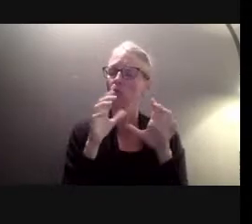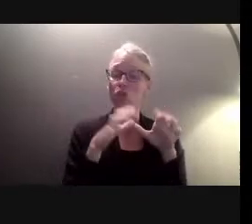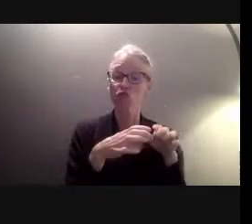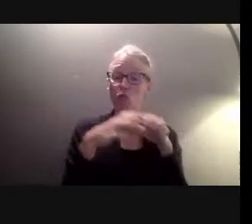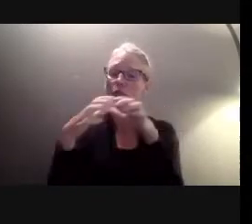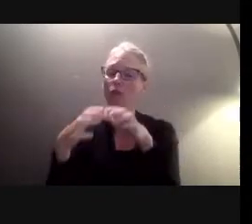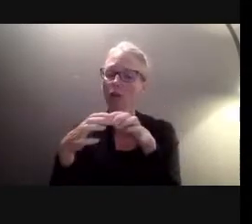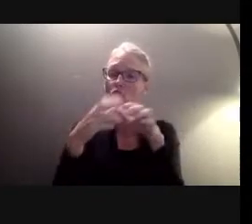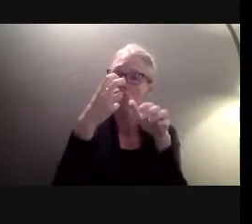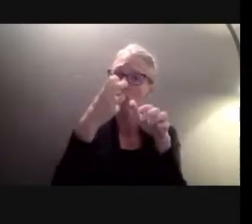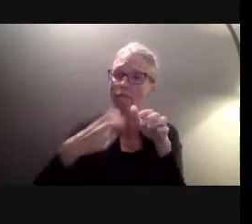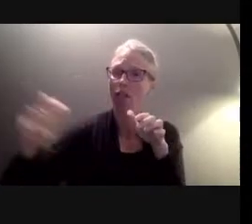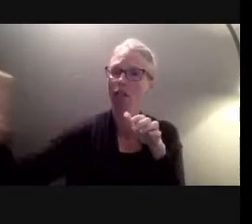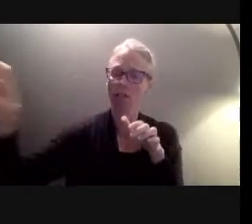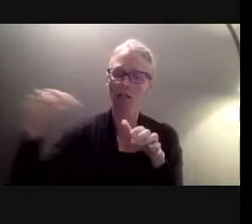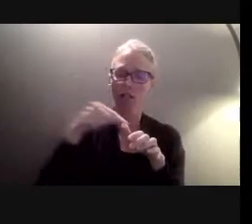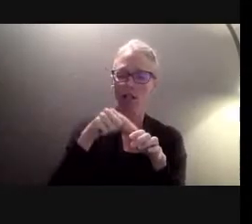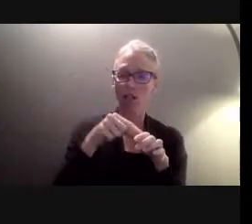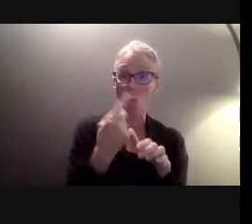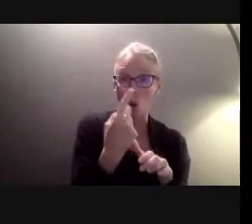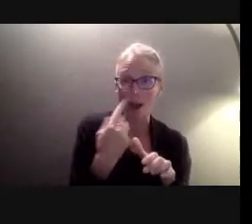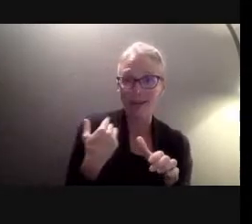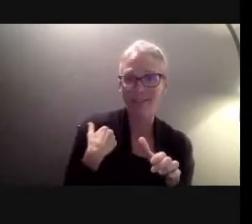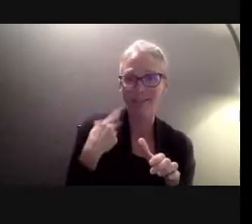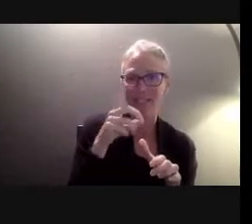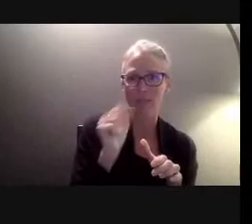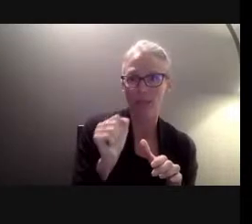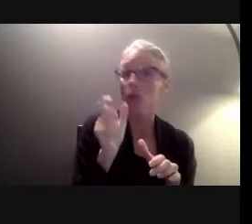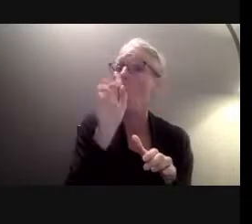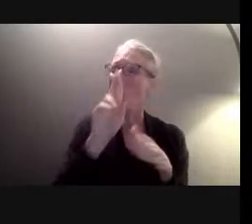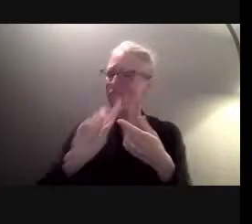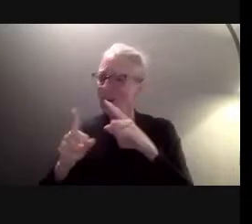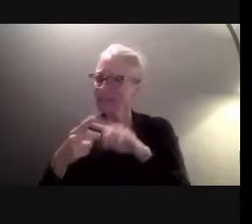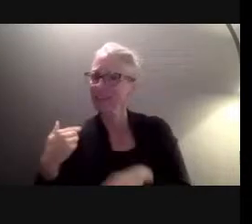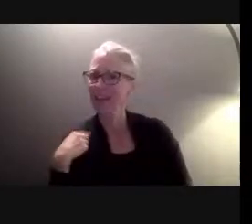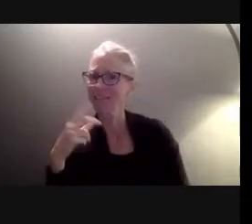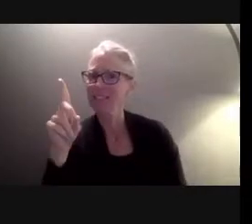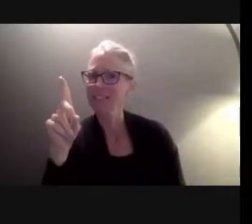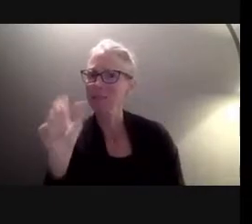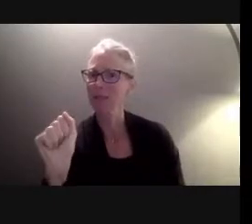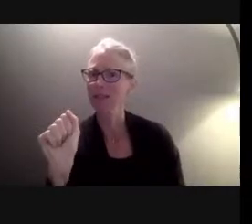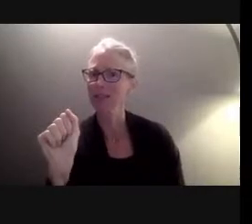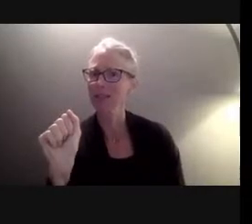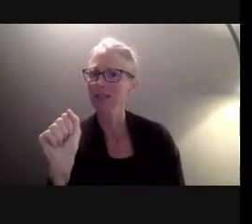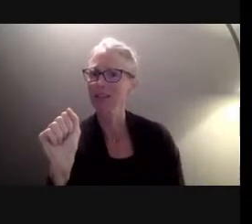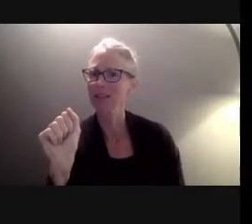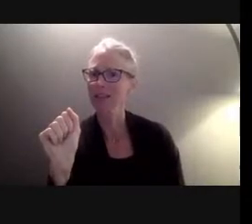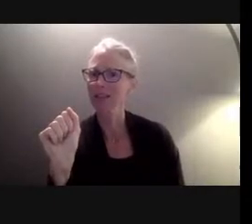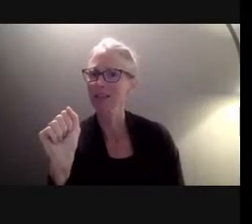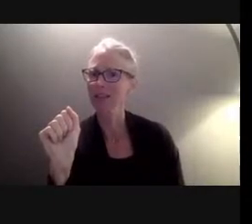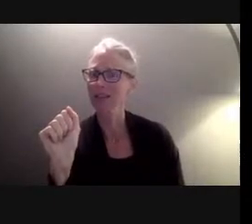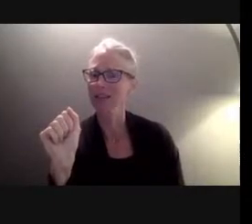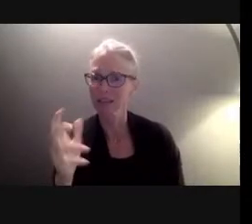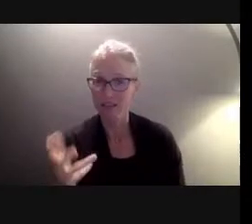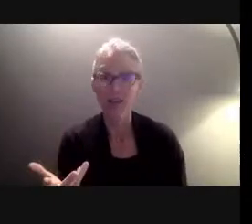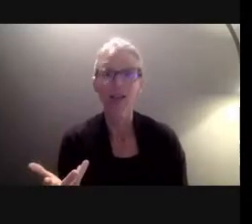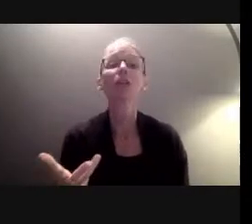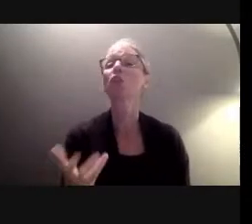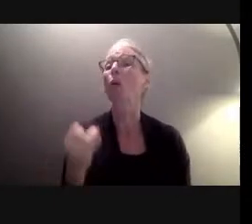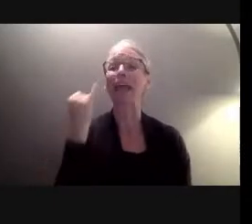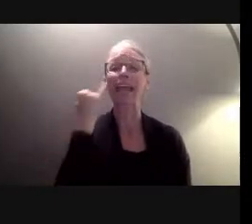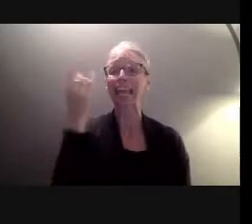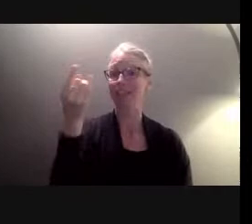a disability, and you're missing out on such a big chunk of not just amazing people,